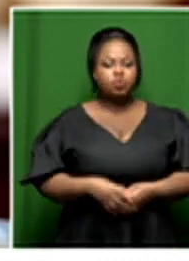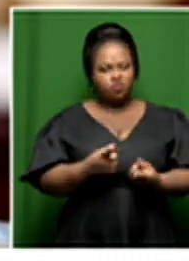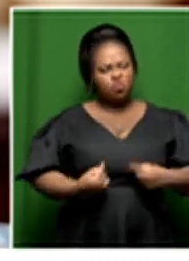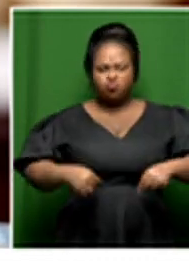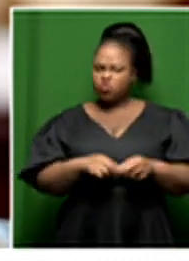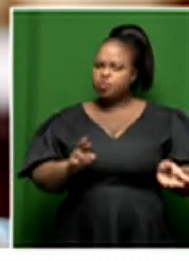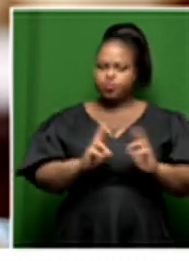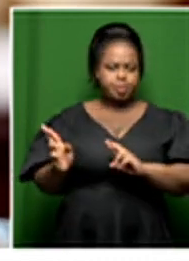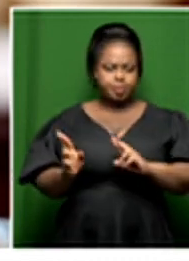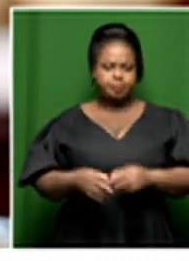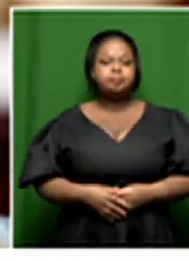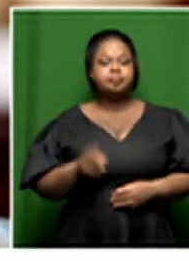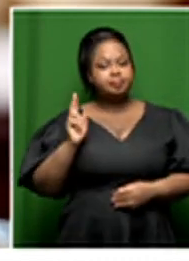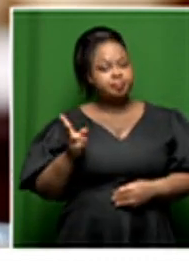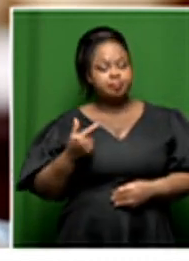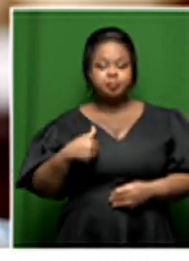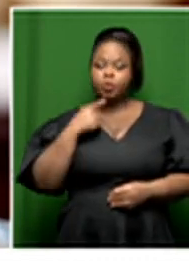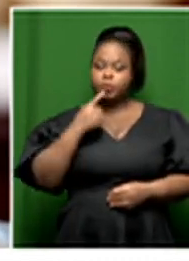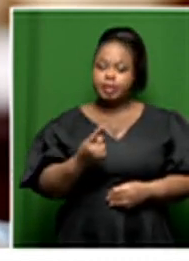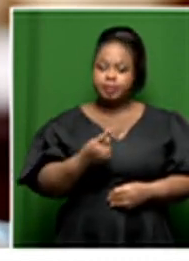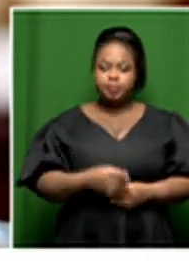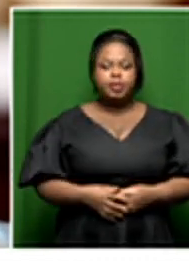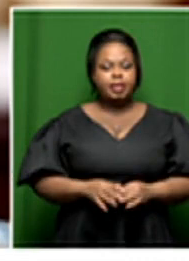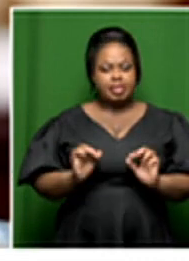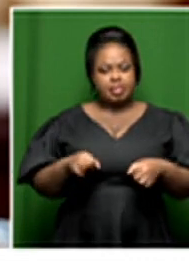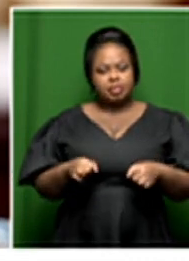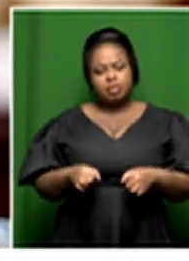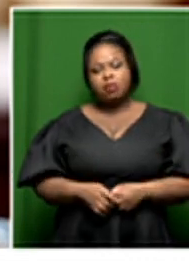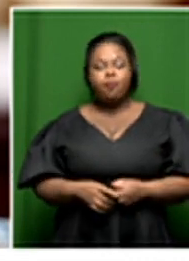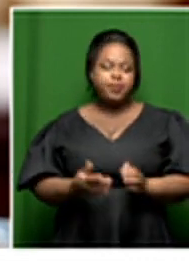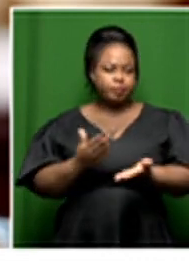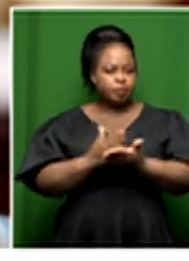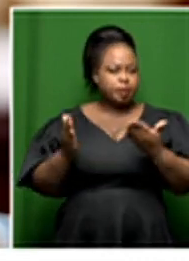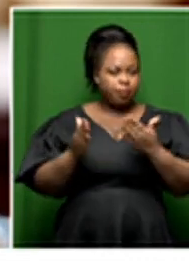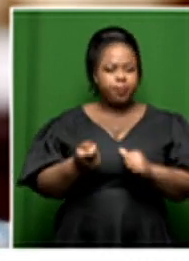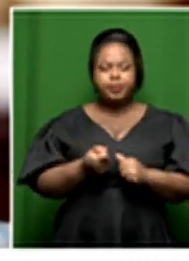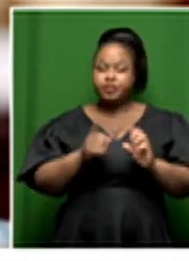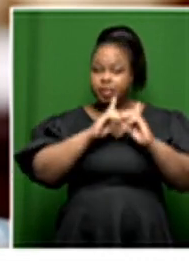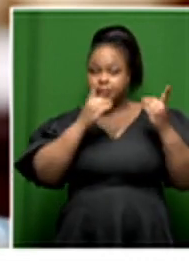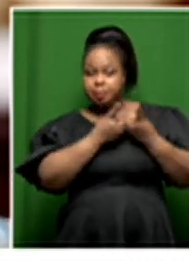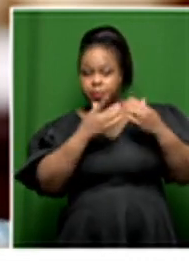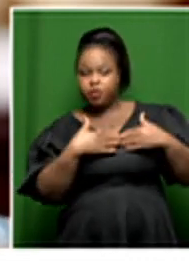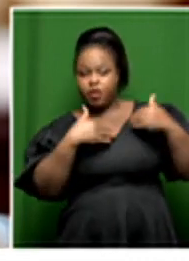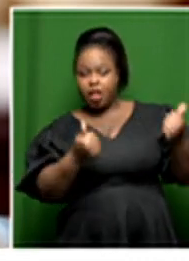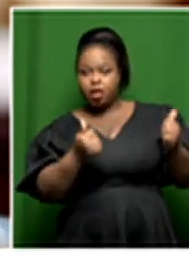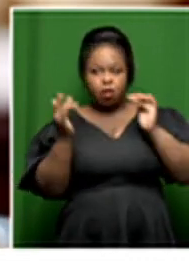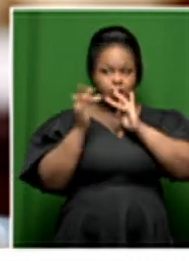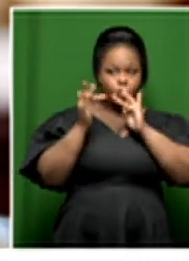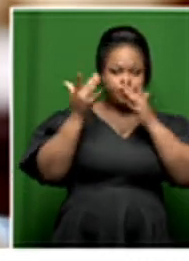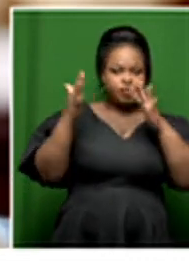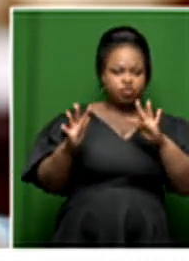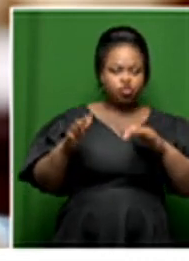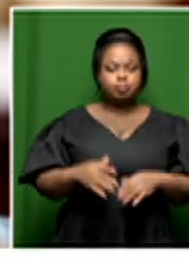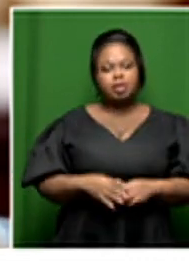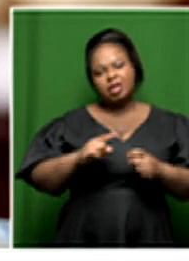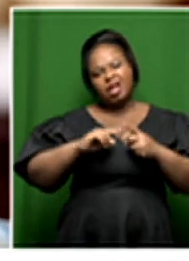are ready. I can also say that there have been approaches made by the Department of Health, by